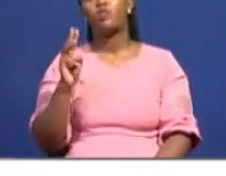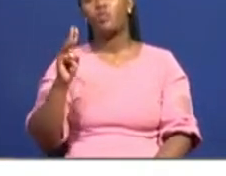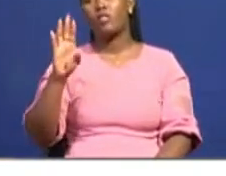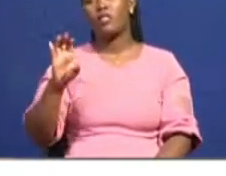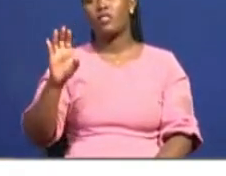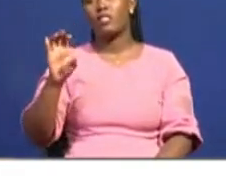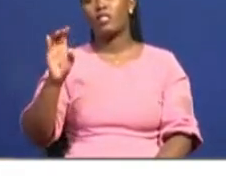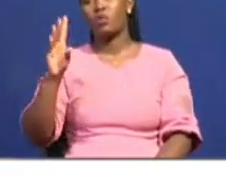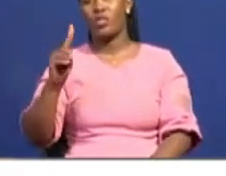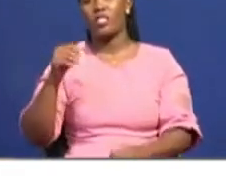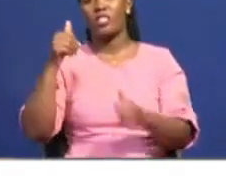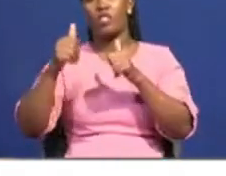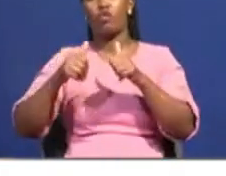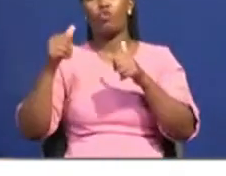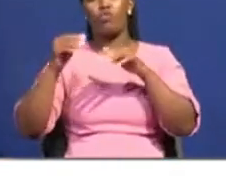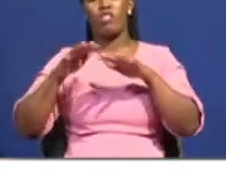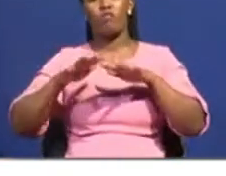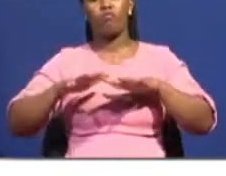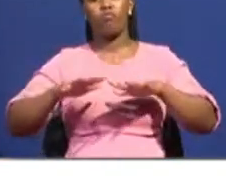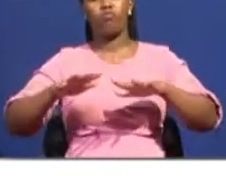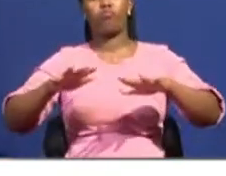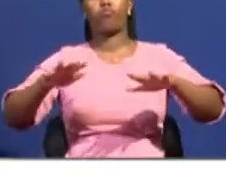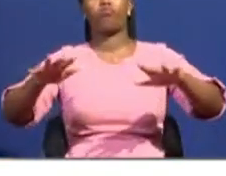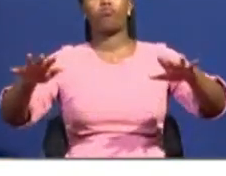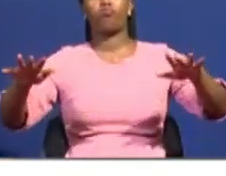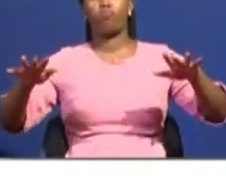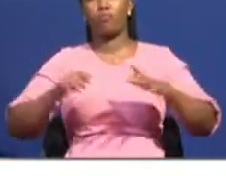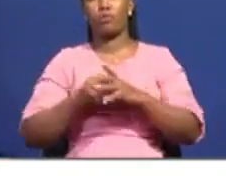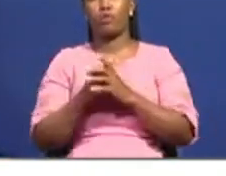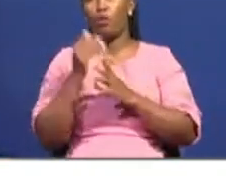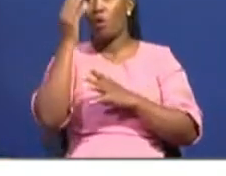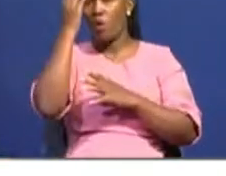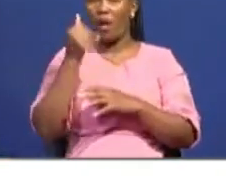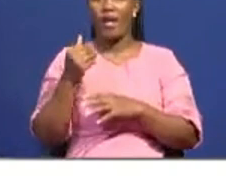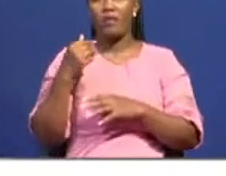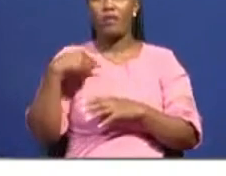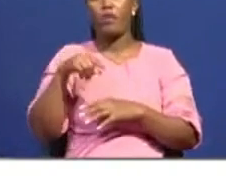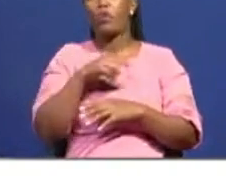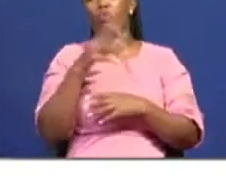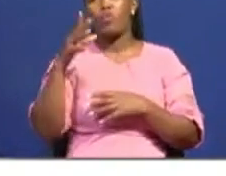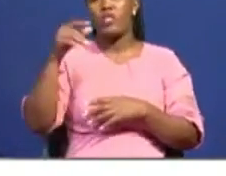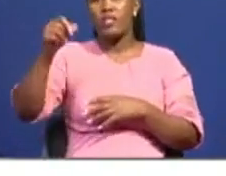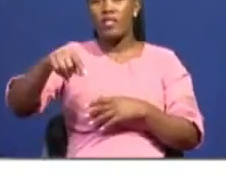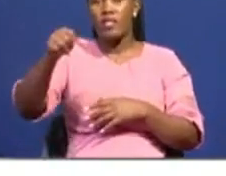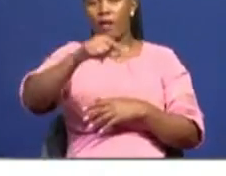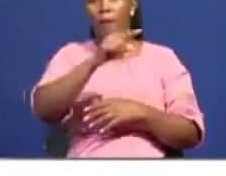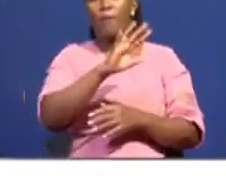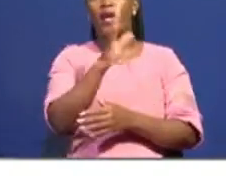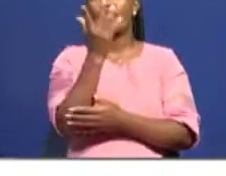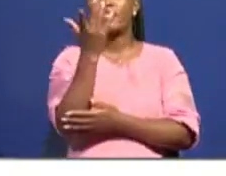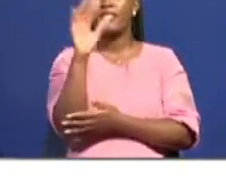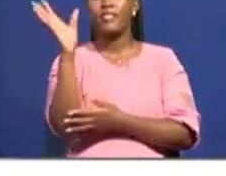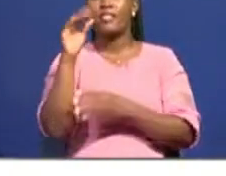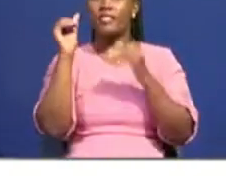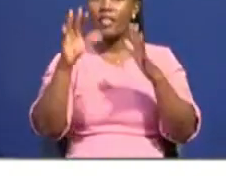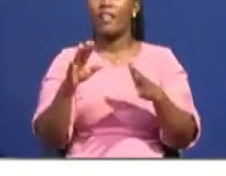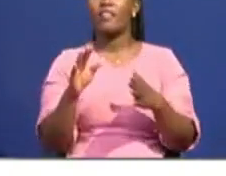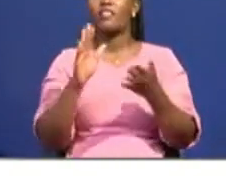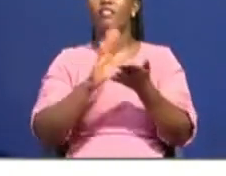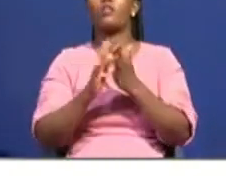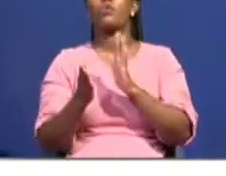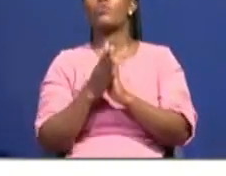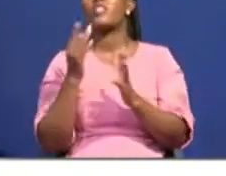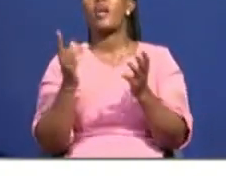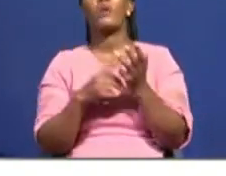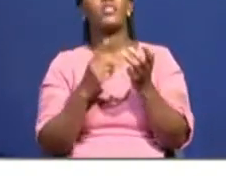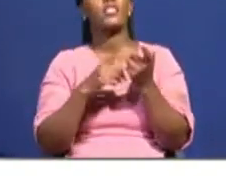bad because it's replacing some vegetation. Why don't we plant trees in those areas without even counting? The 15 billion must